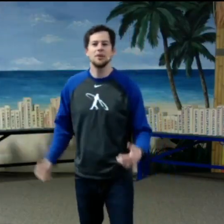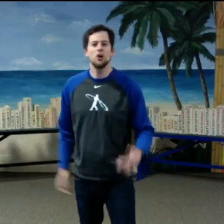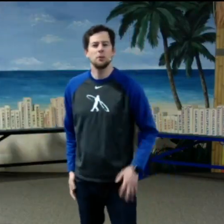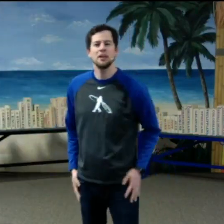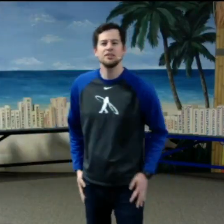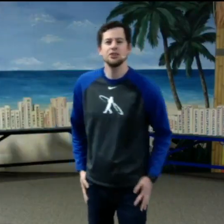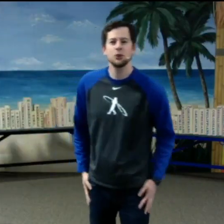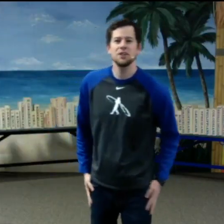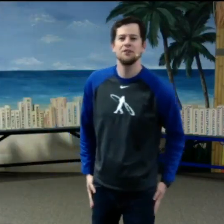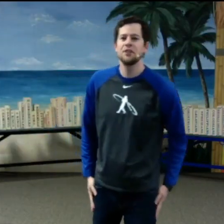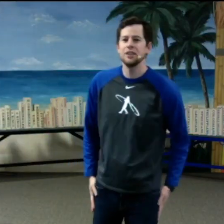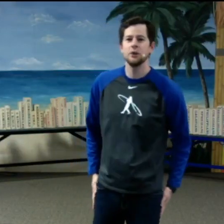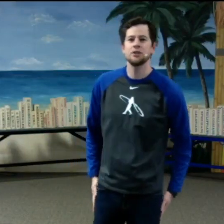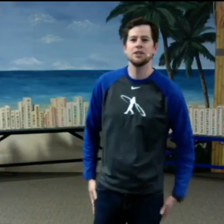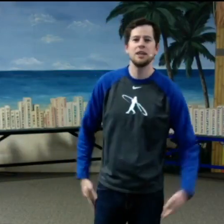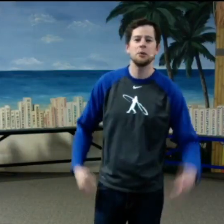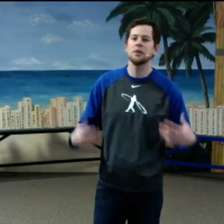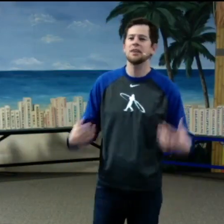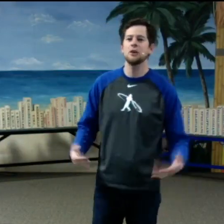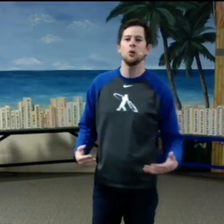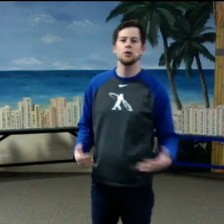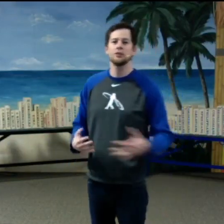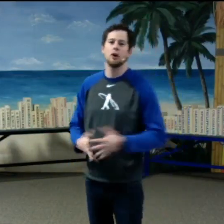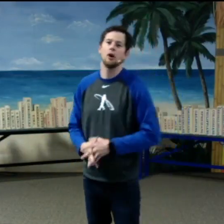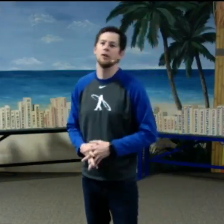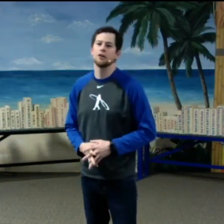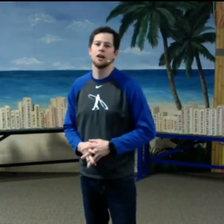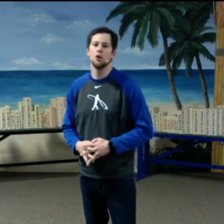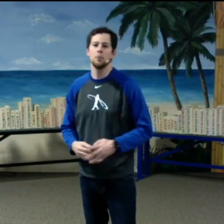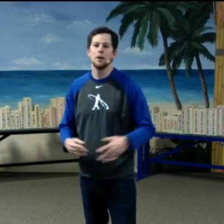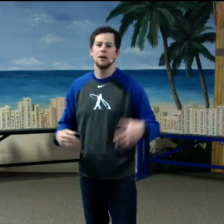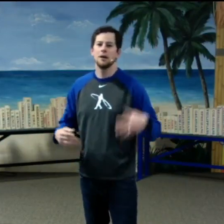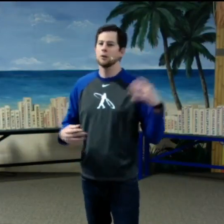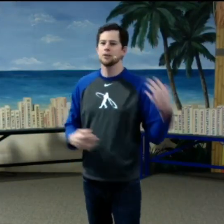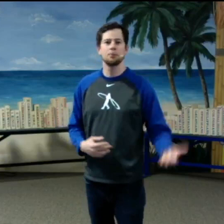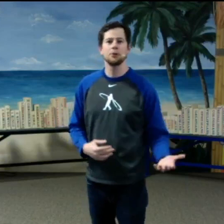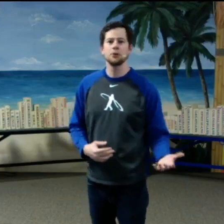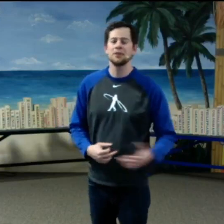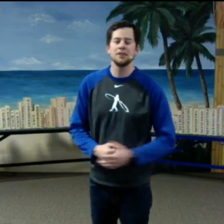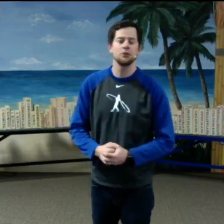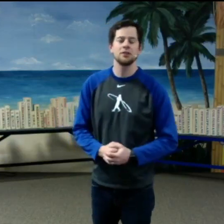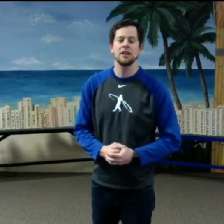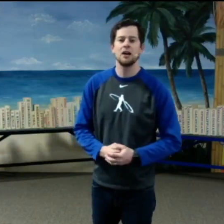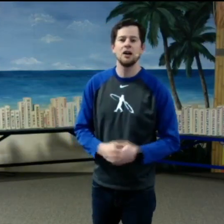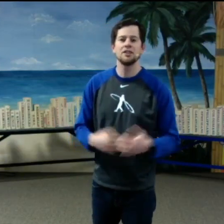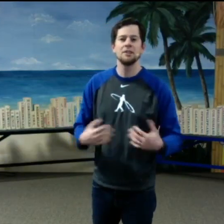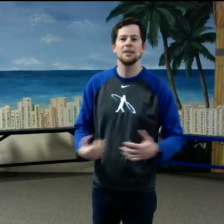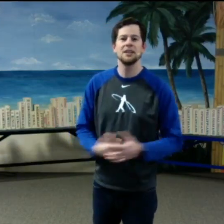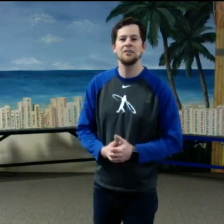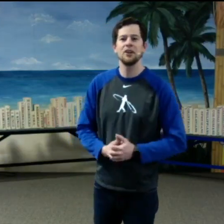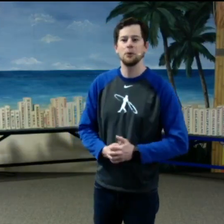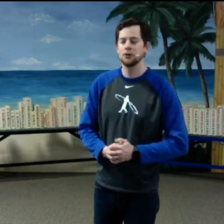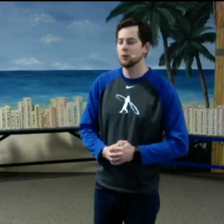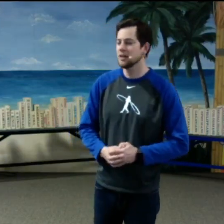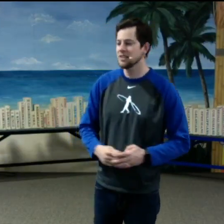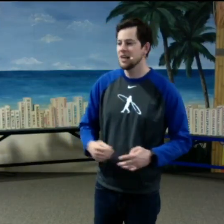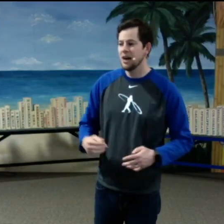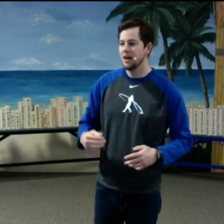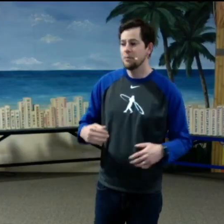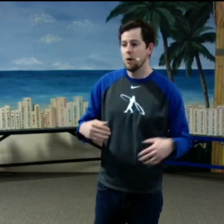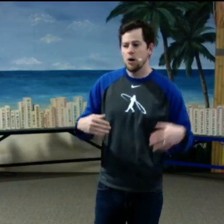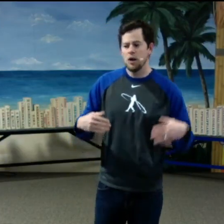Hey, everybody. I hope you guys enjoyed the video today. We want to thank Orange for all their help with just producing that content, making it available to